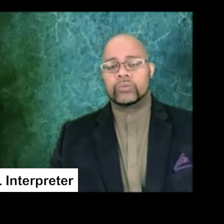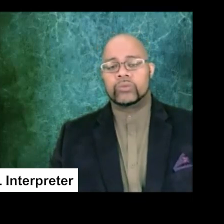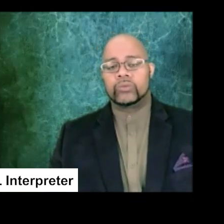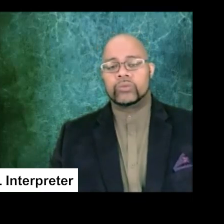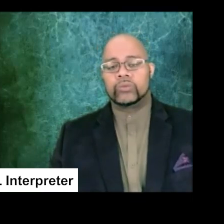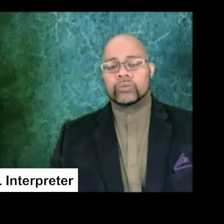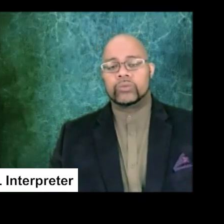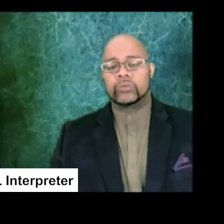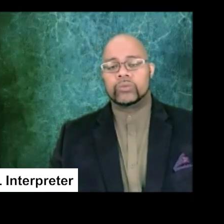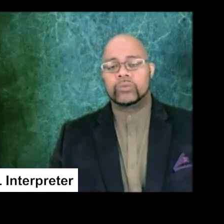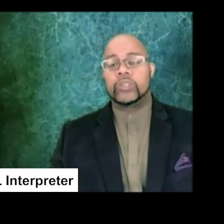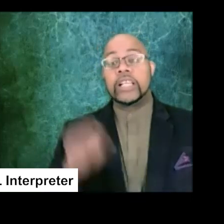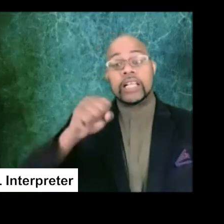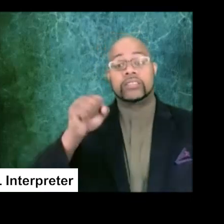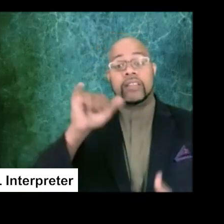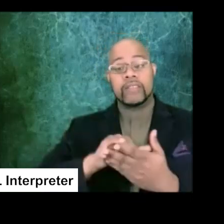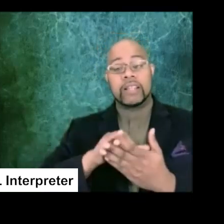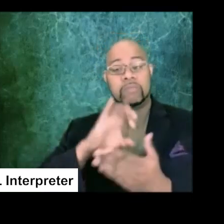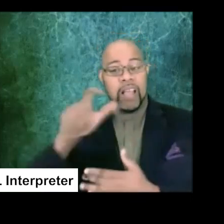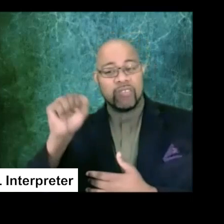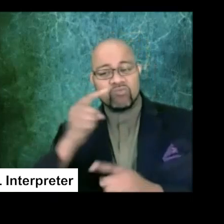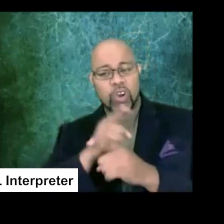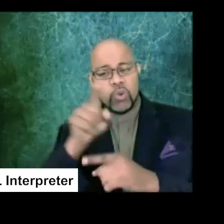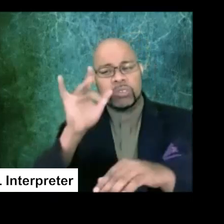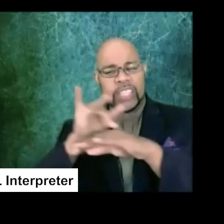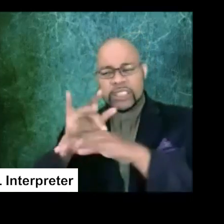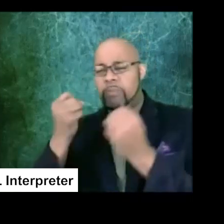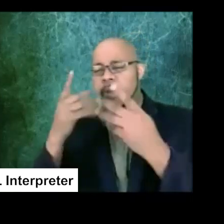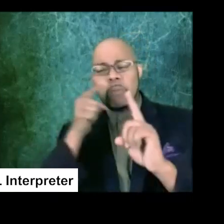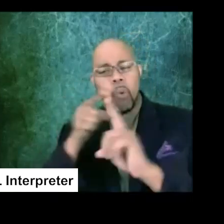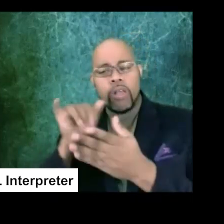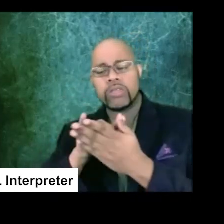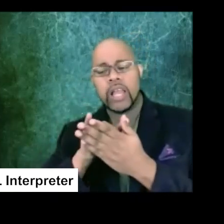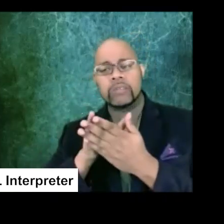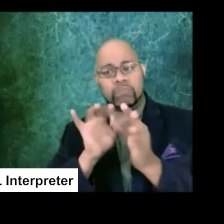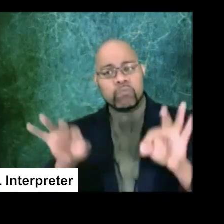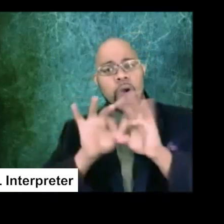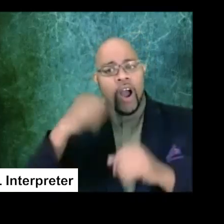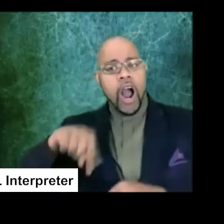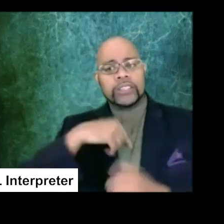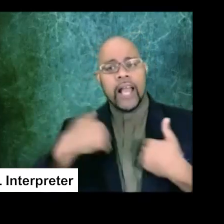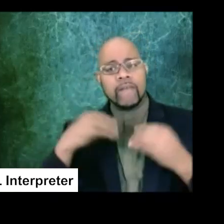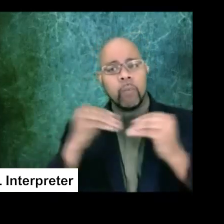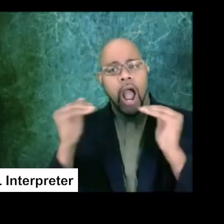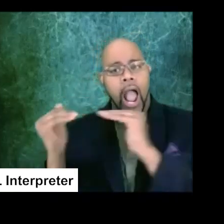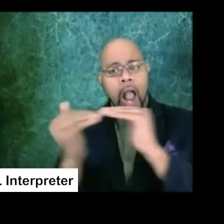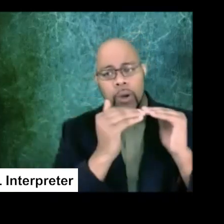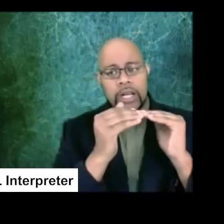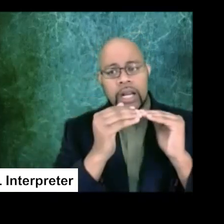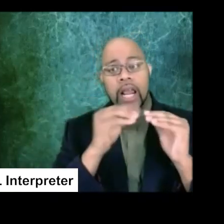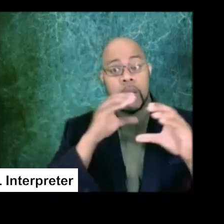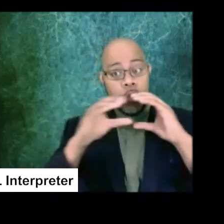talk. Yes, it does count. And you touched on many points that are essential for us to have more equity and